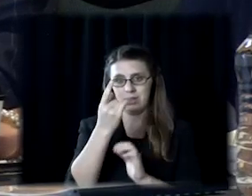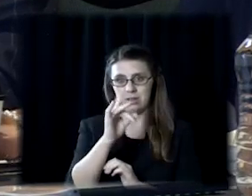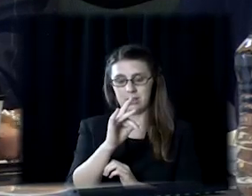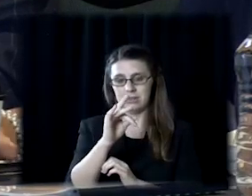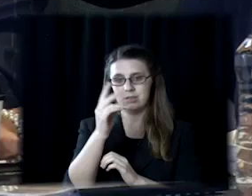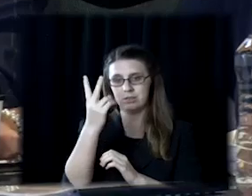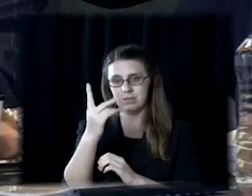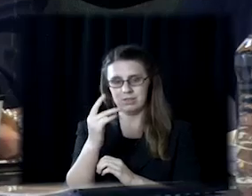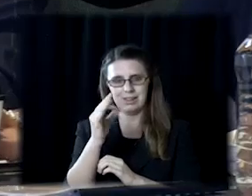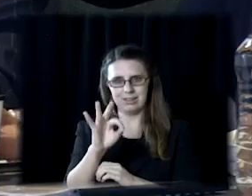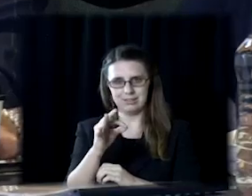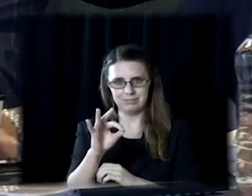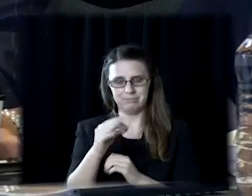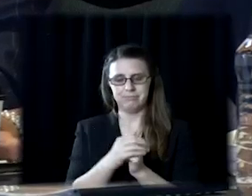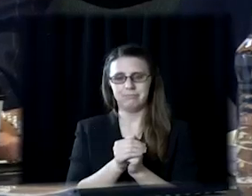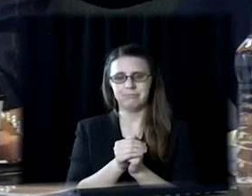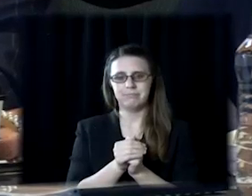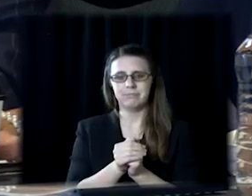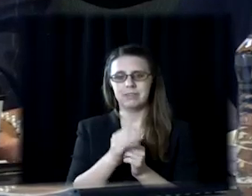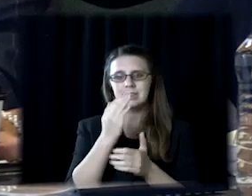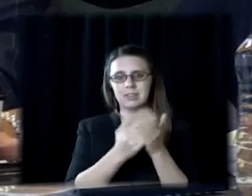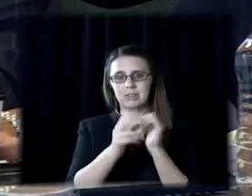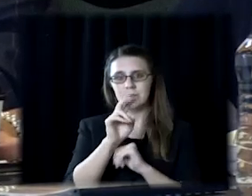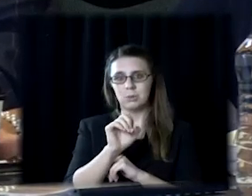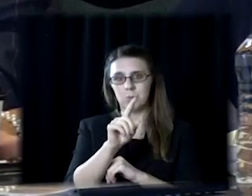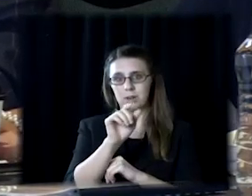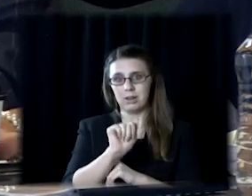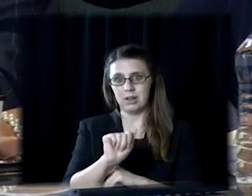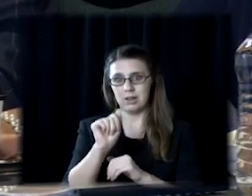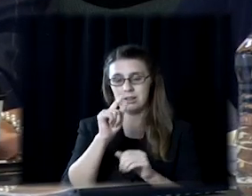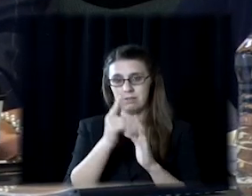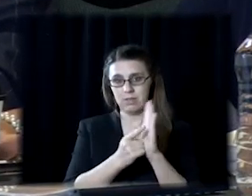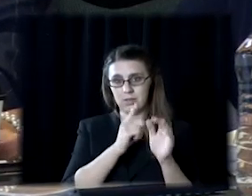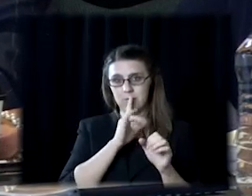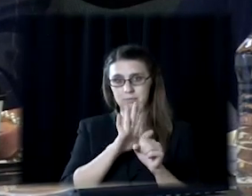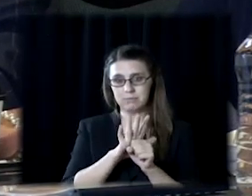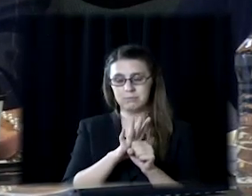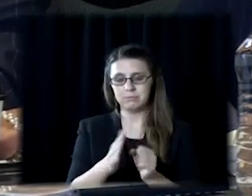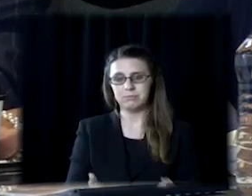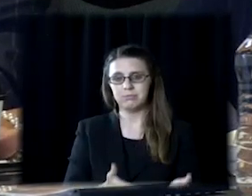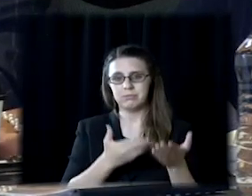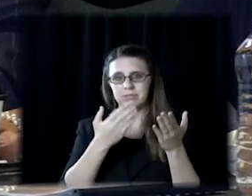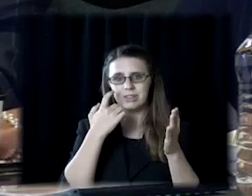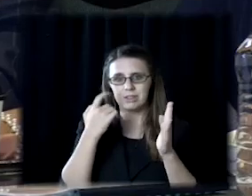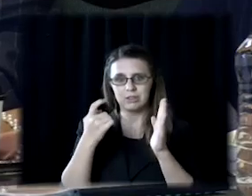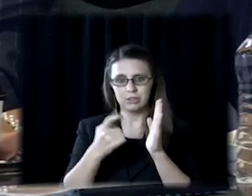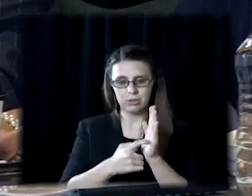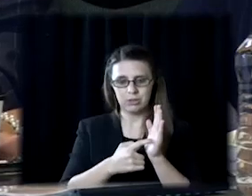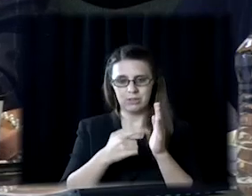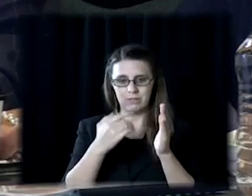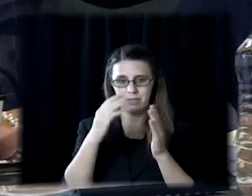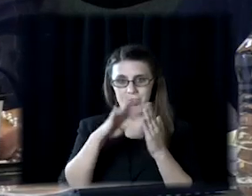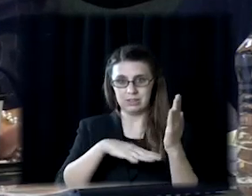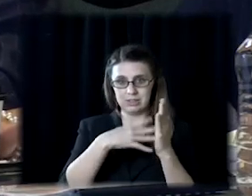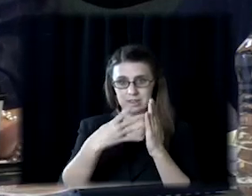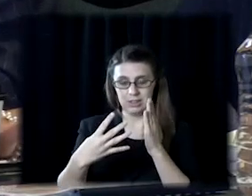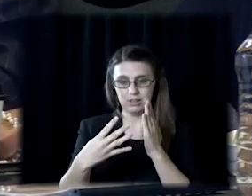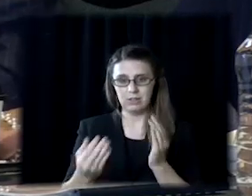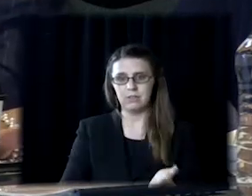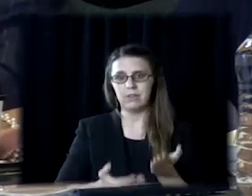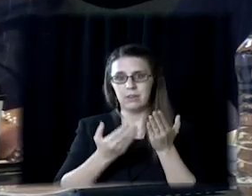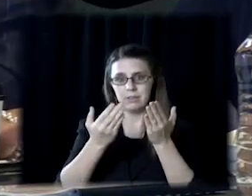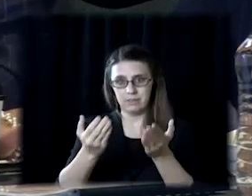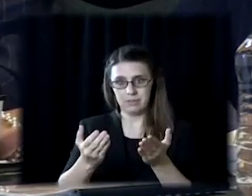January 18, 2019, the Board pursuant to Section 201A of PROMESA provided notice of the schedule for developing, submitting, and approving and certifying a